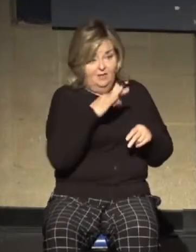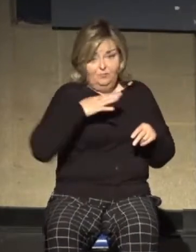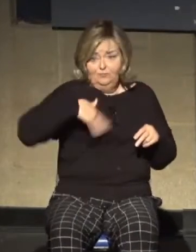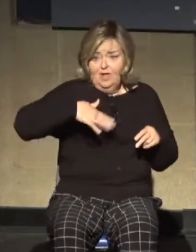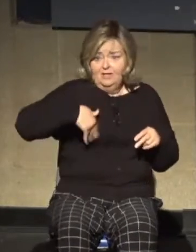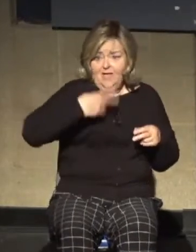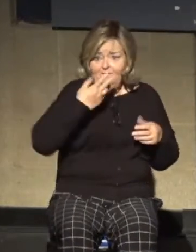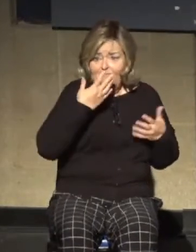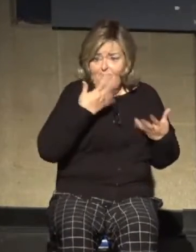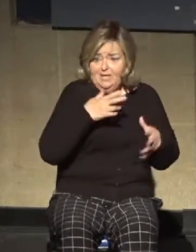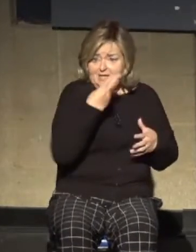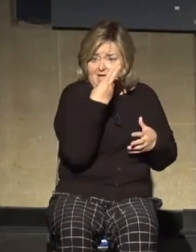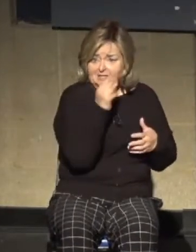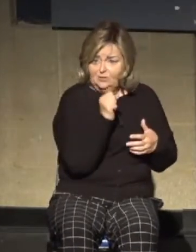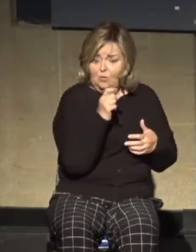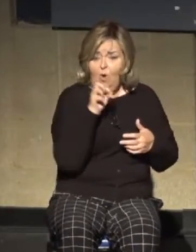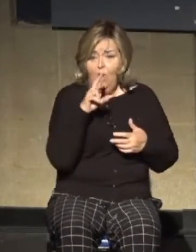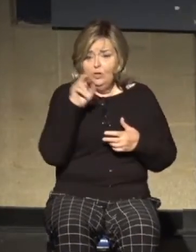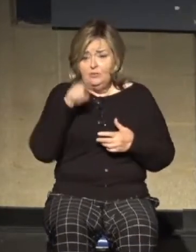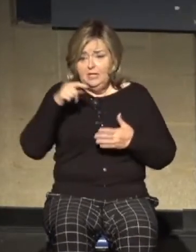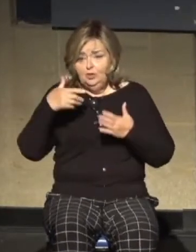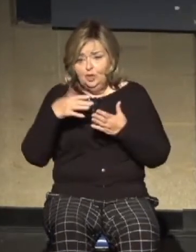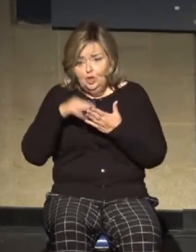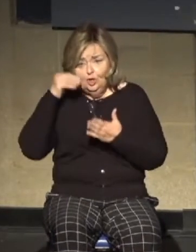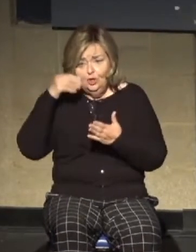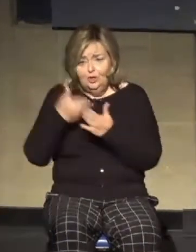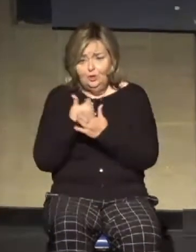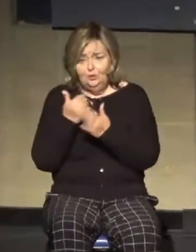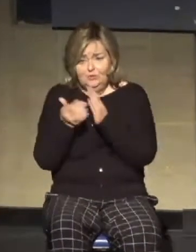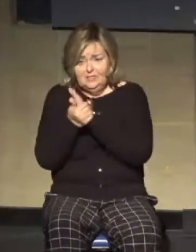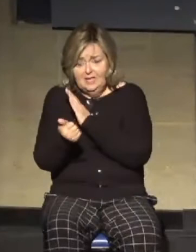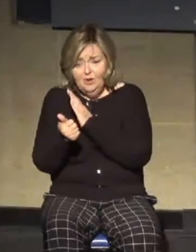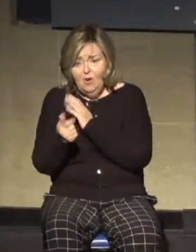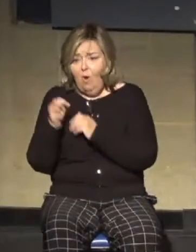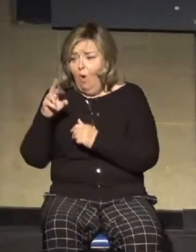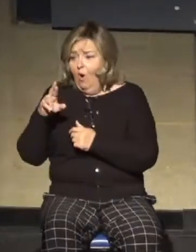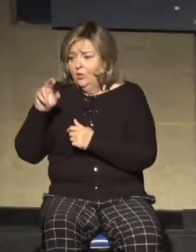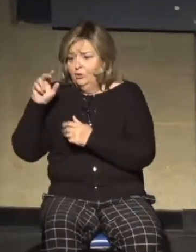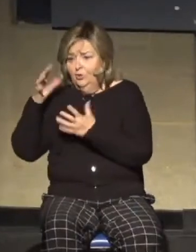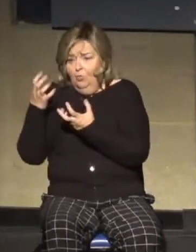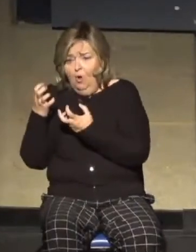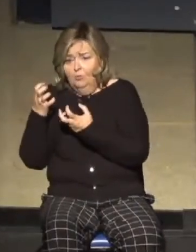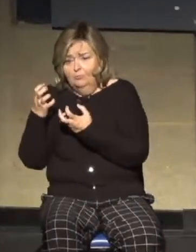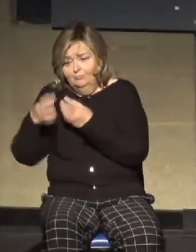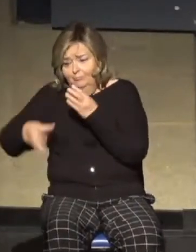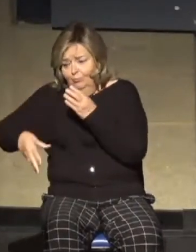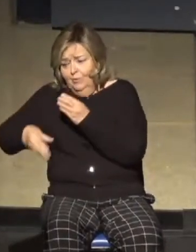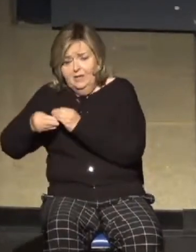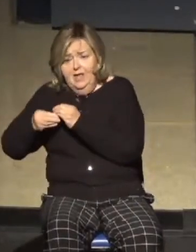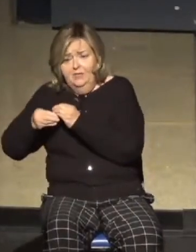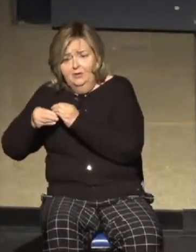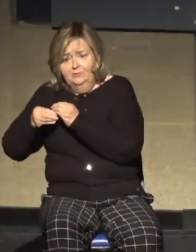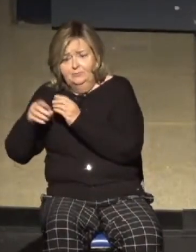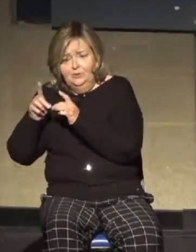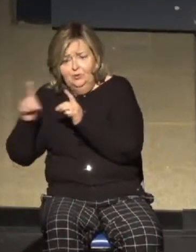school diploma, or you need to learn a new skill, or you want another degree, you can do all of that at this very